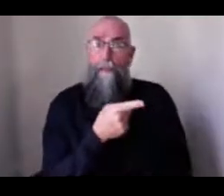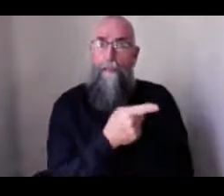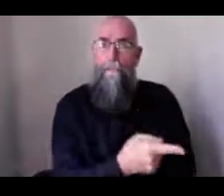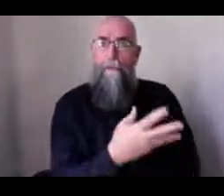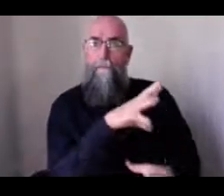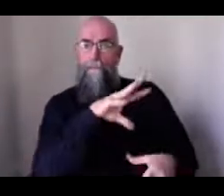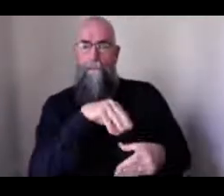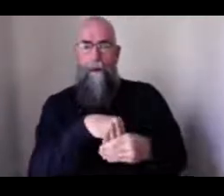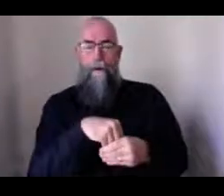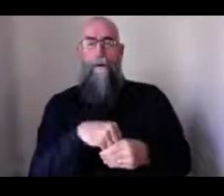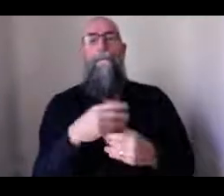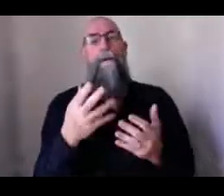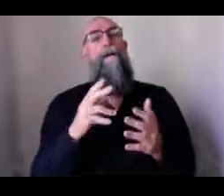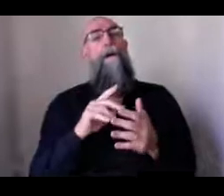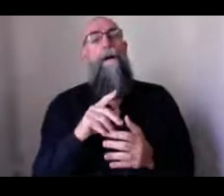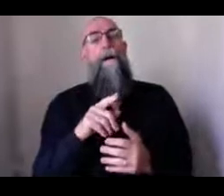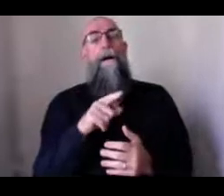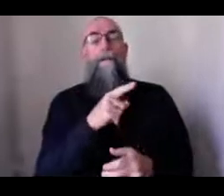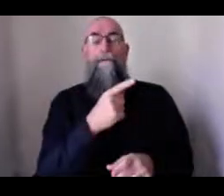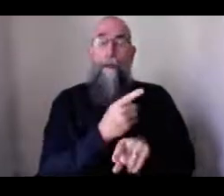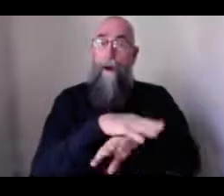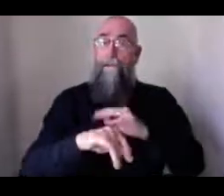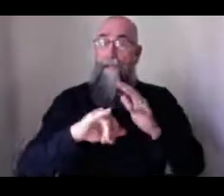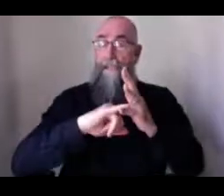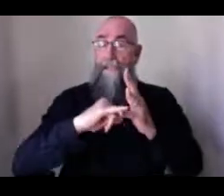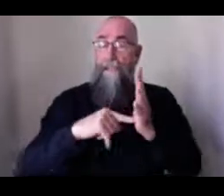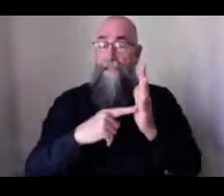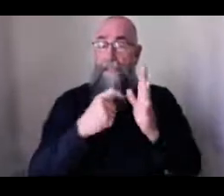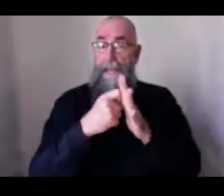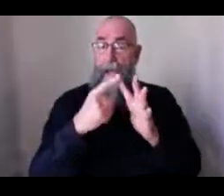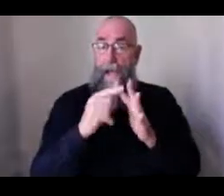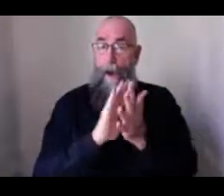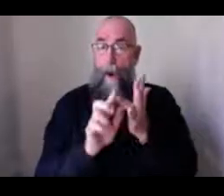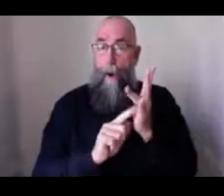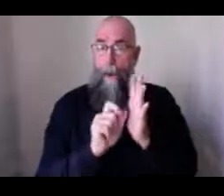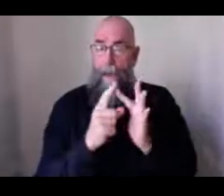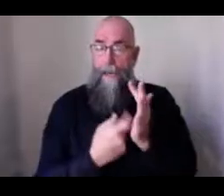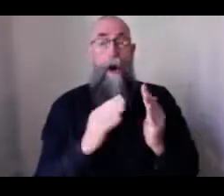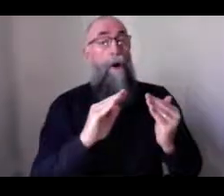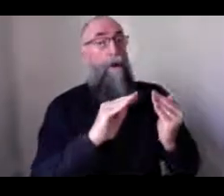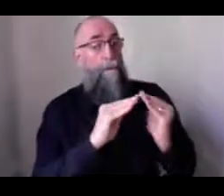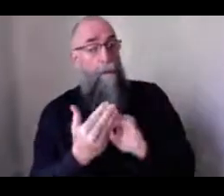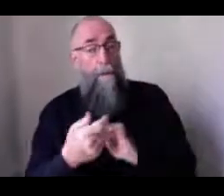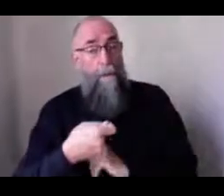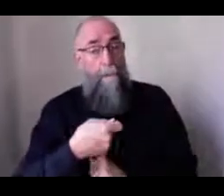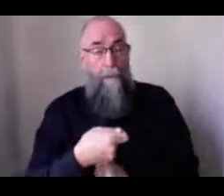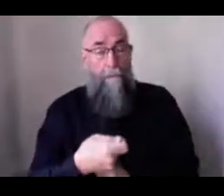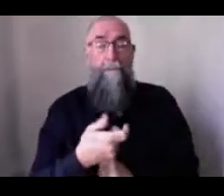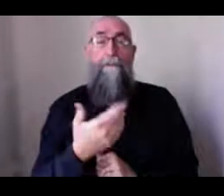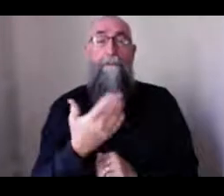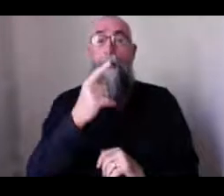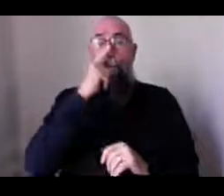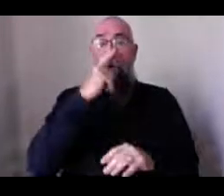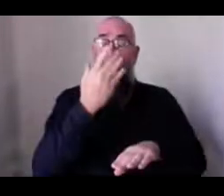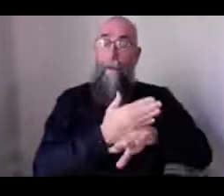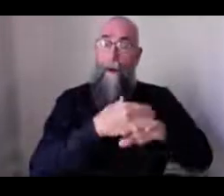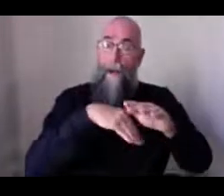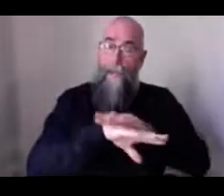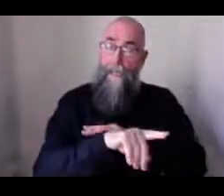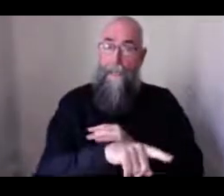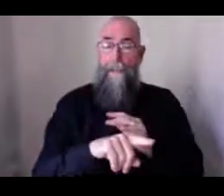So audiences include stakeholders, community members, participants, and key people in the sector. If you